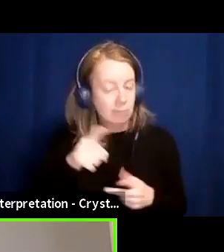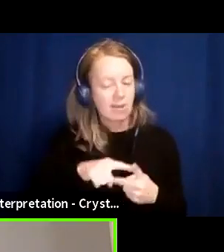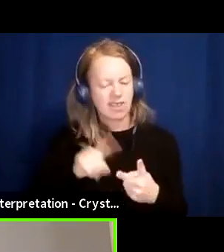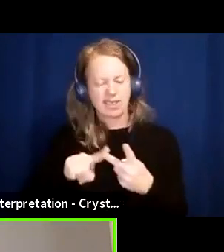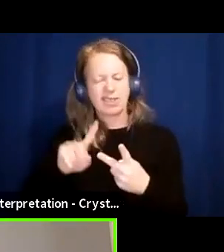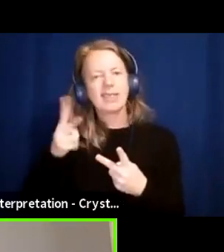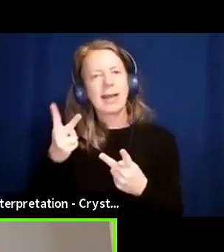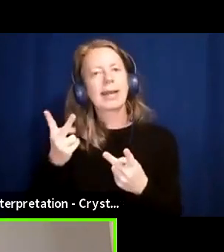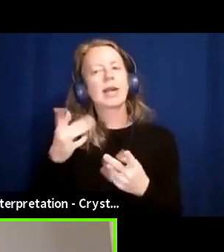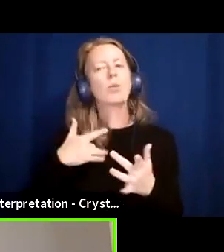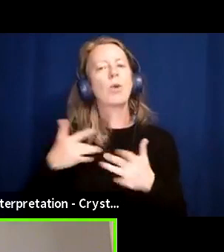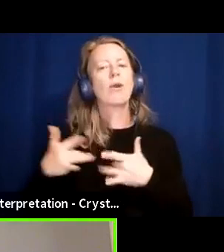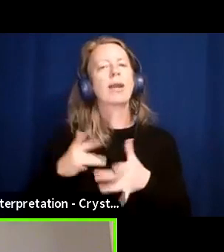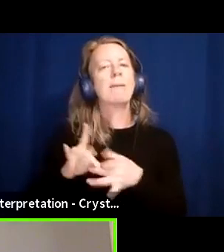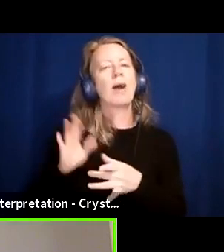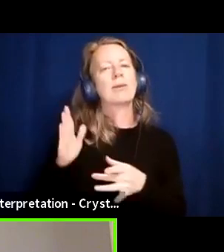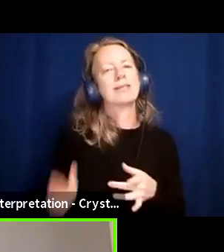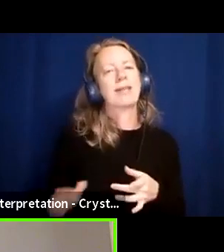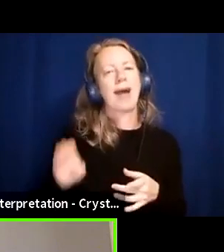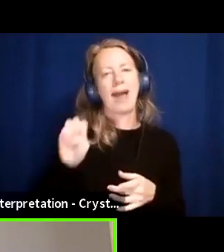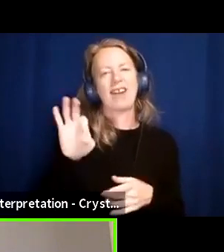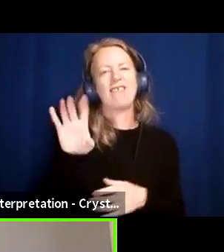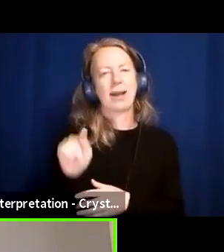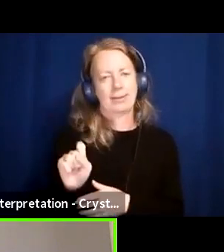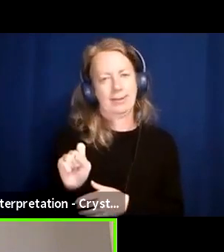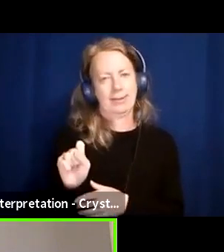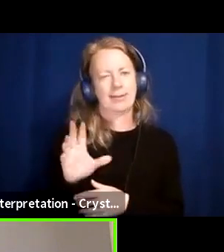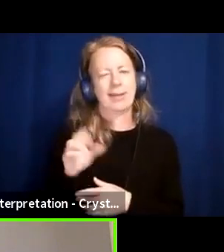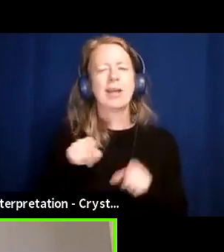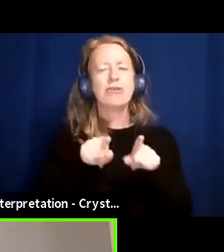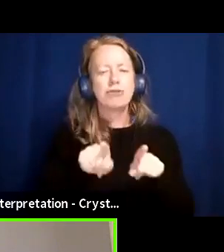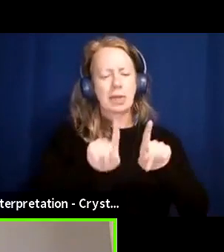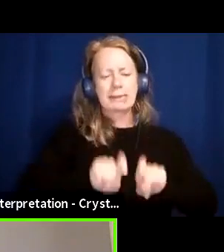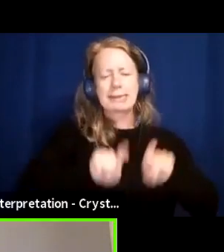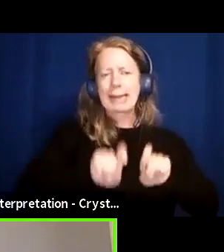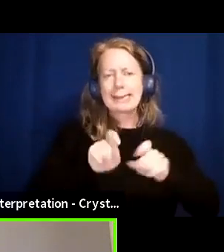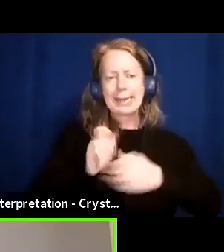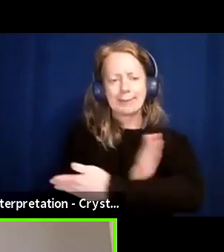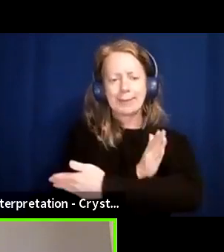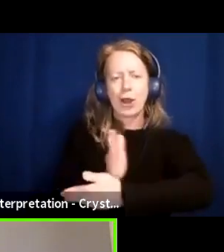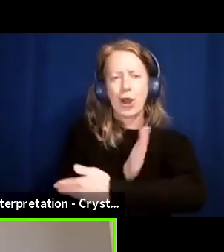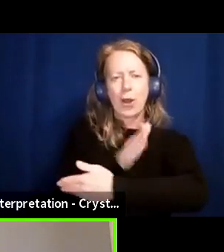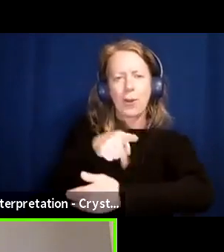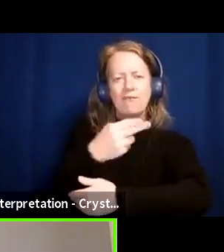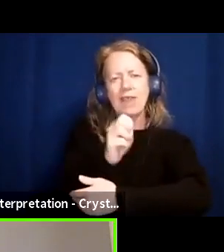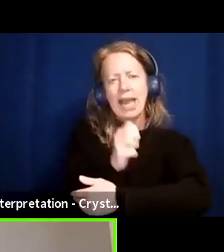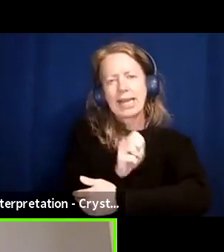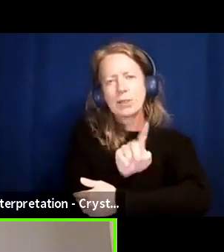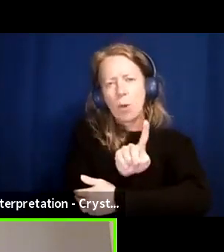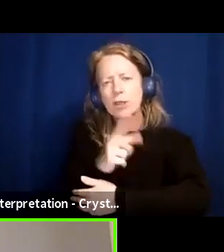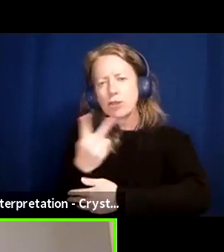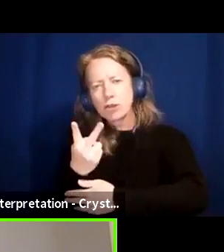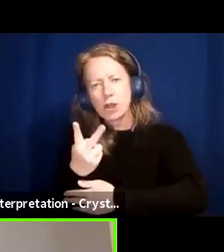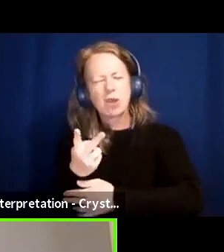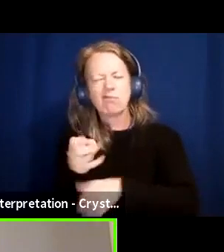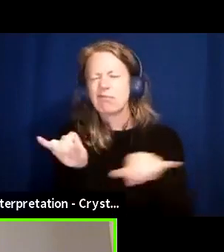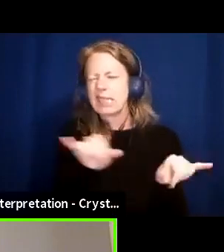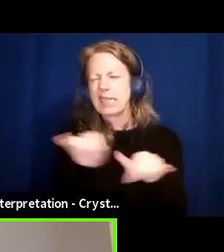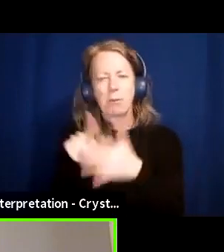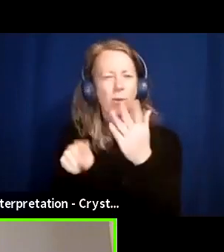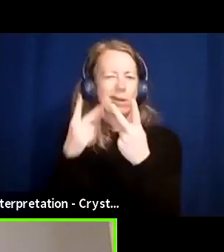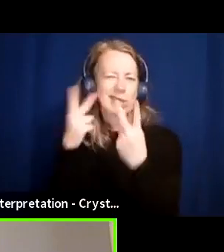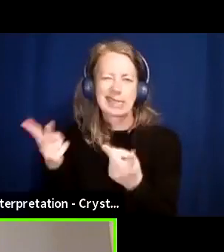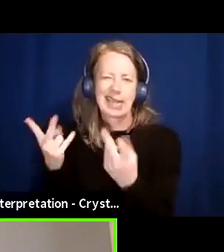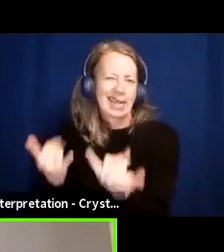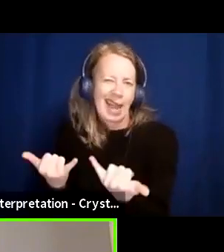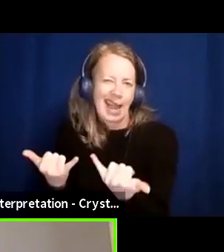And, generally what they saw in the clinical trials was similar to what they're seeing in the general population with side effects in terms of